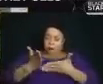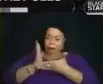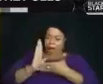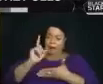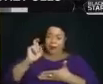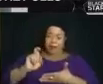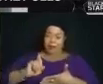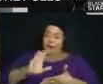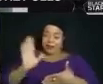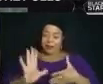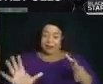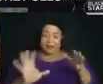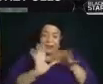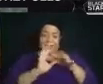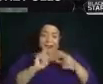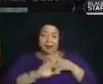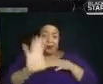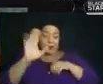your humanity.